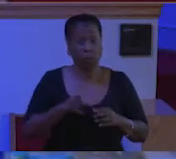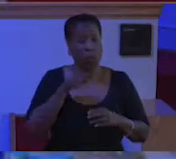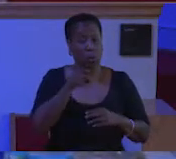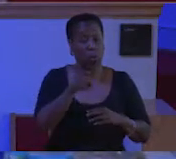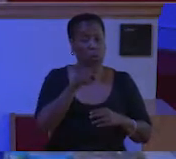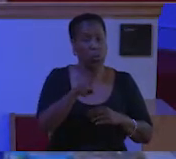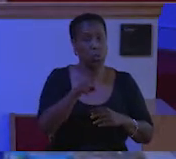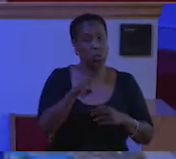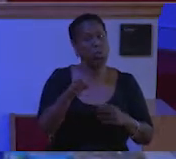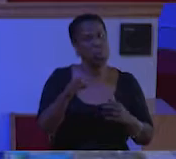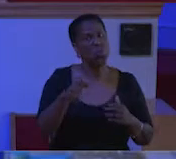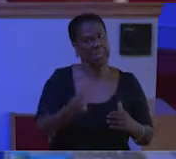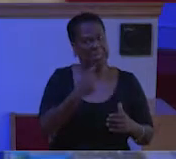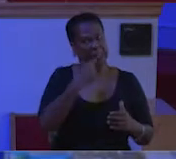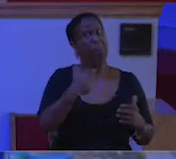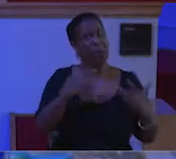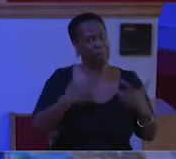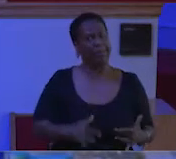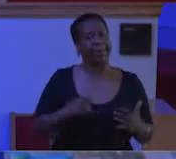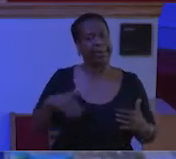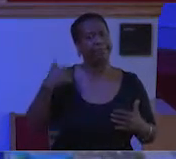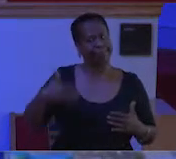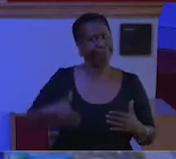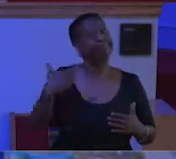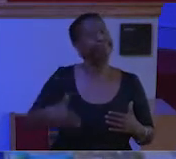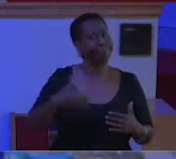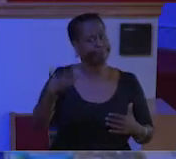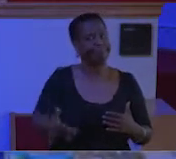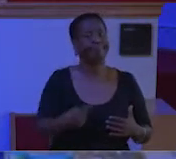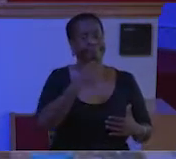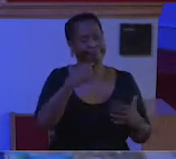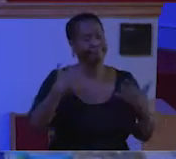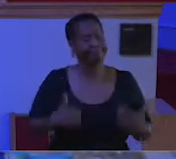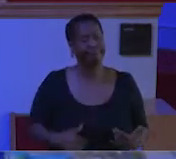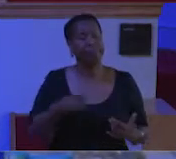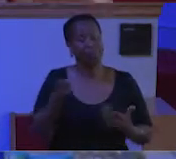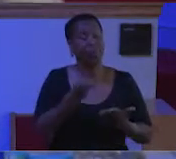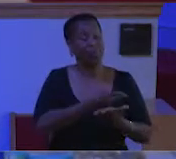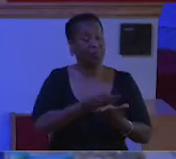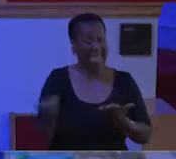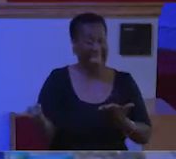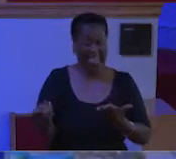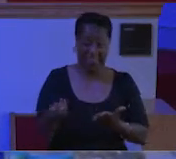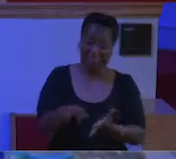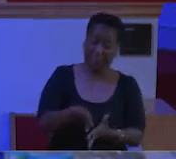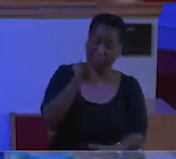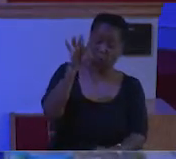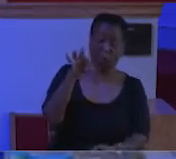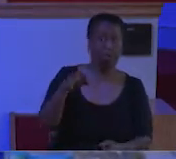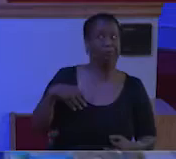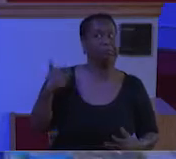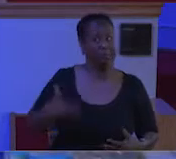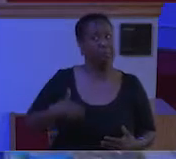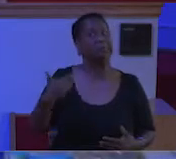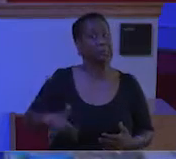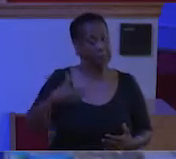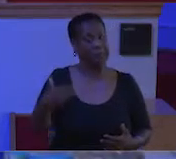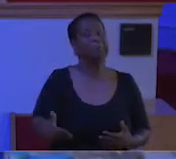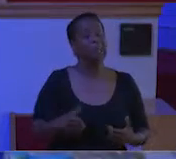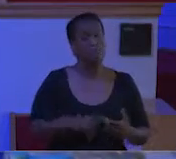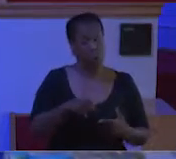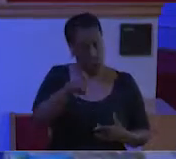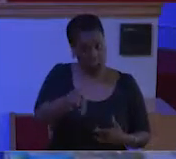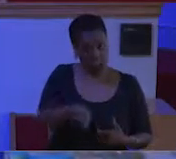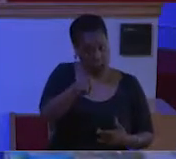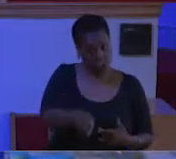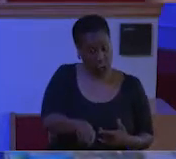You've let me down time and time again. You failed spiritually time and time again. When you